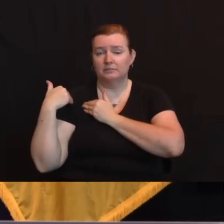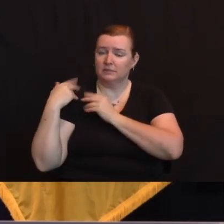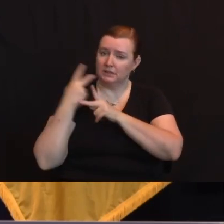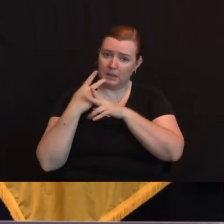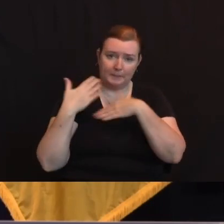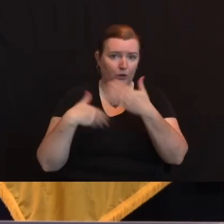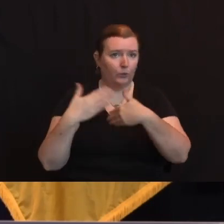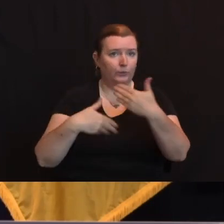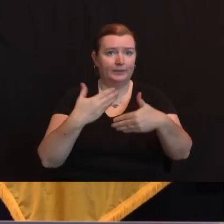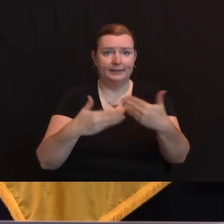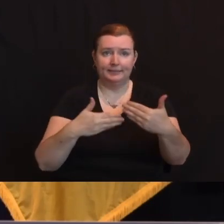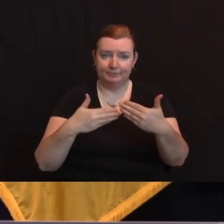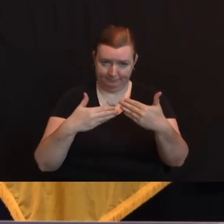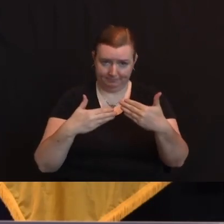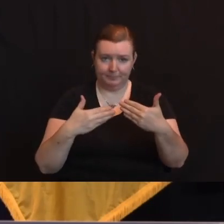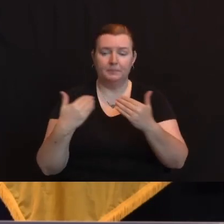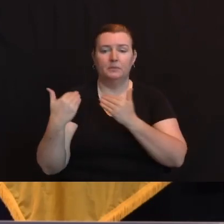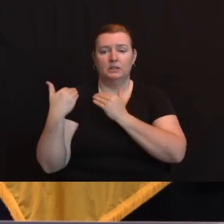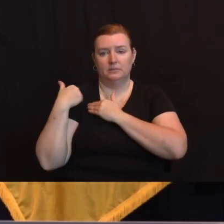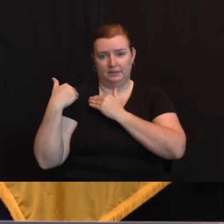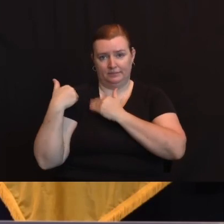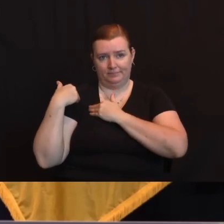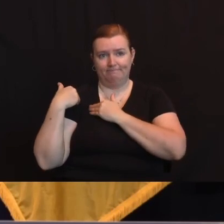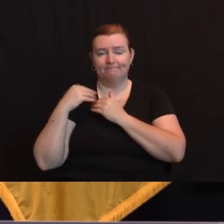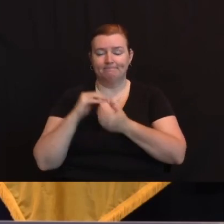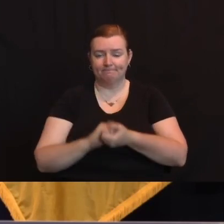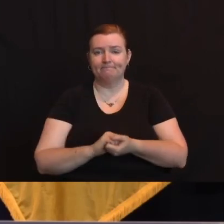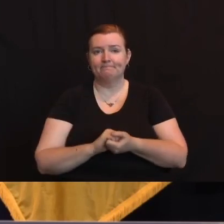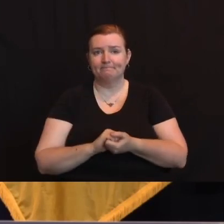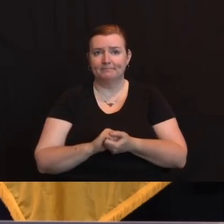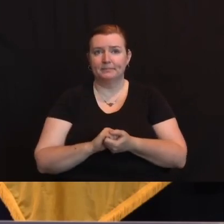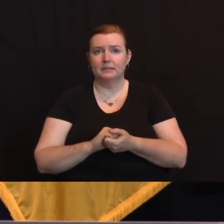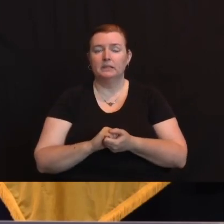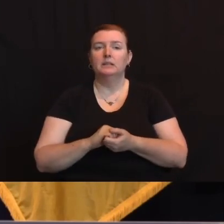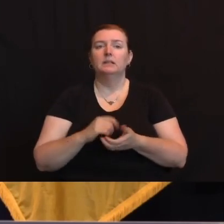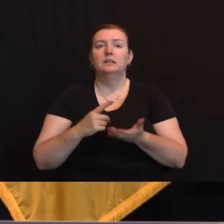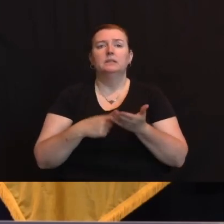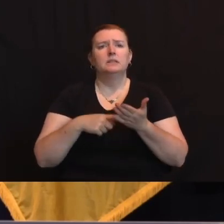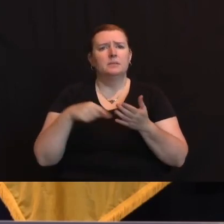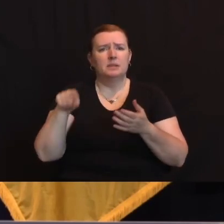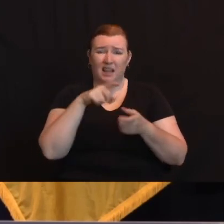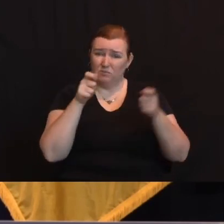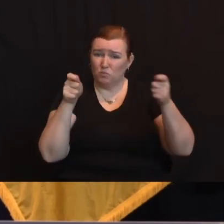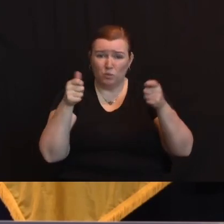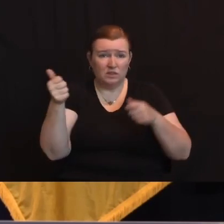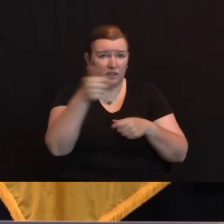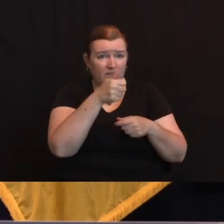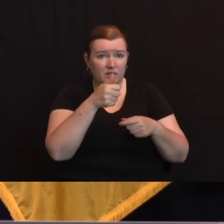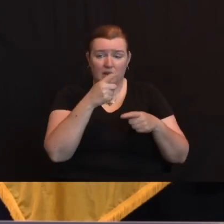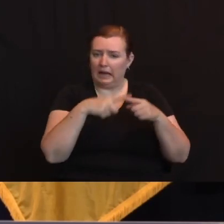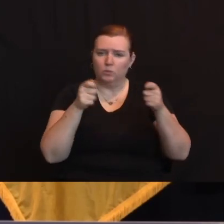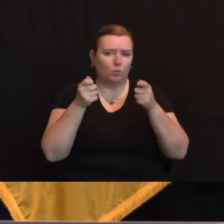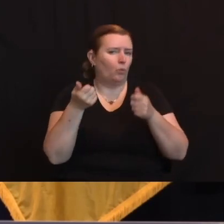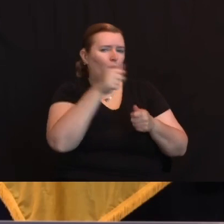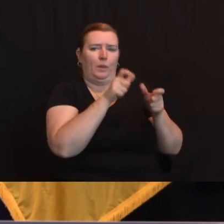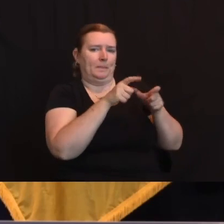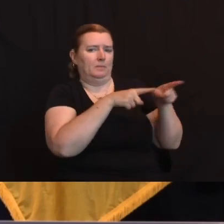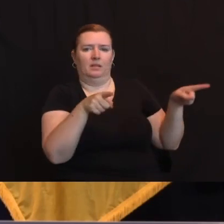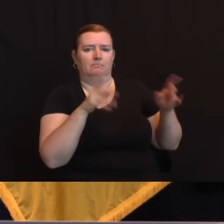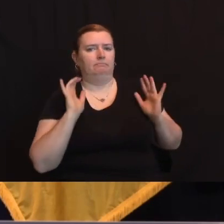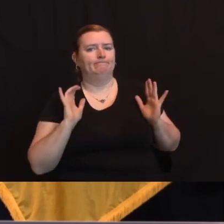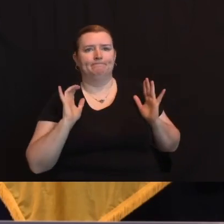question. As I say, in some cases, it's up to others. In many cases, it's up to us. Let's keep doing the right thing.